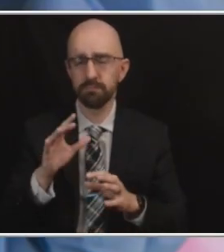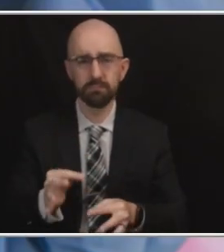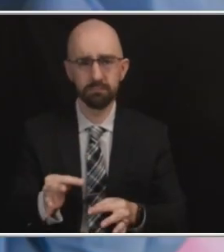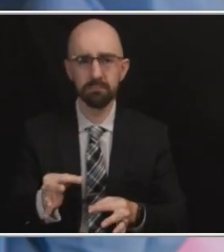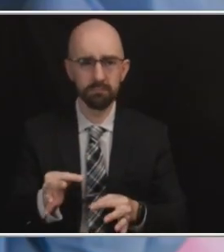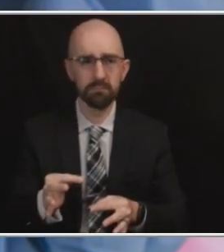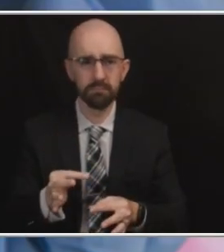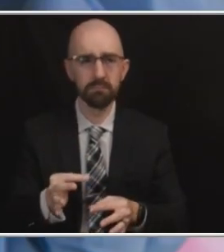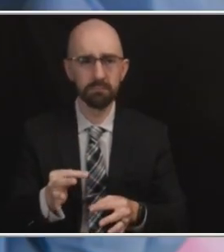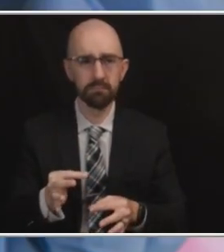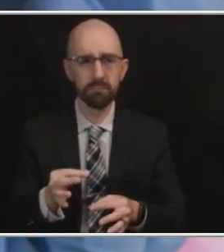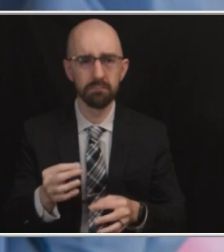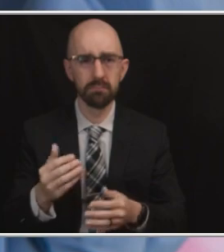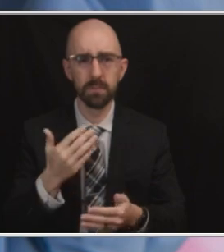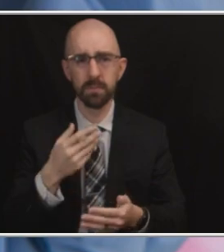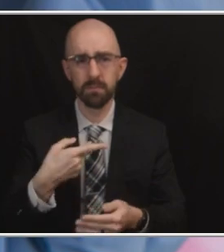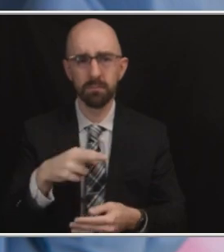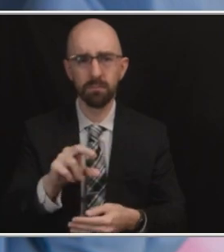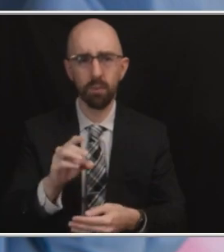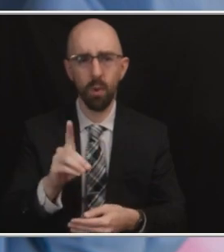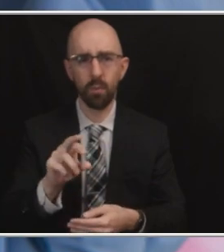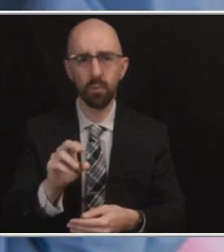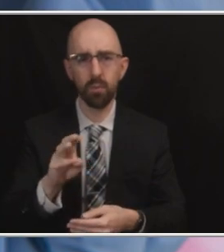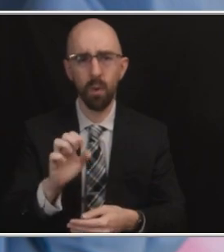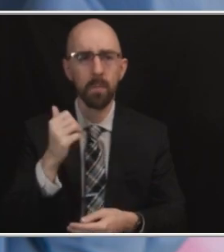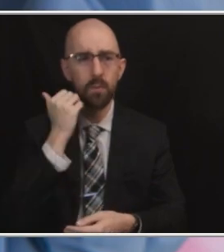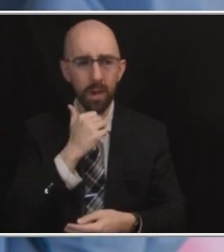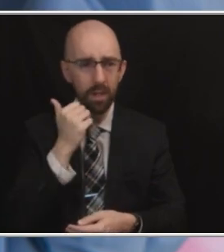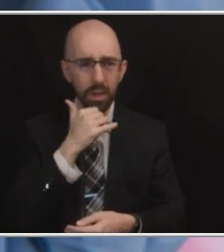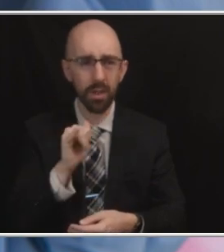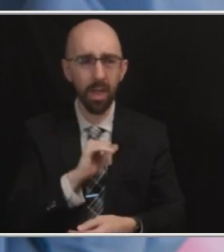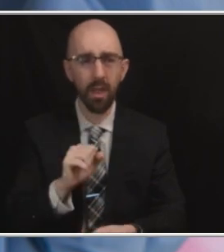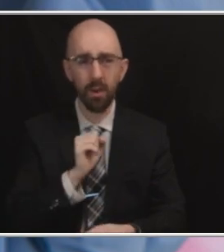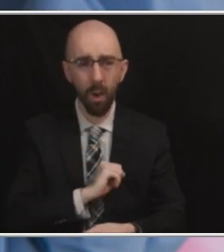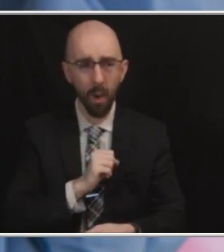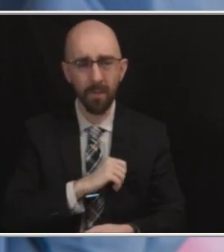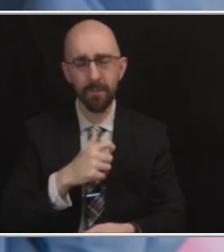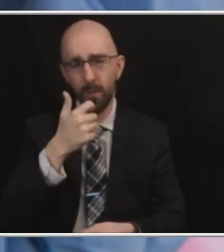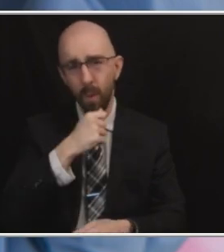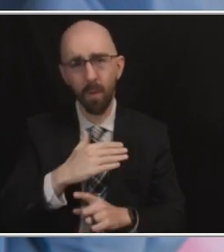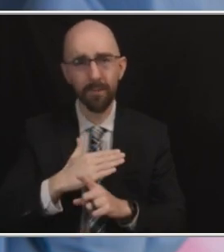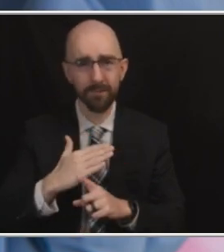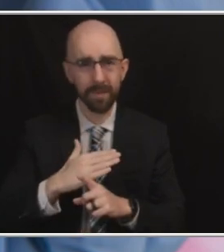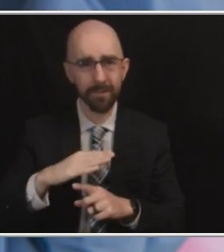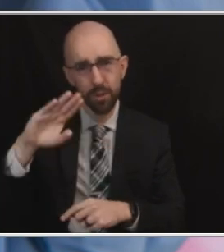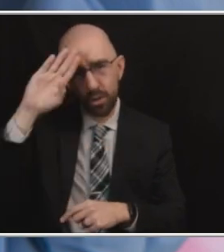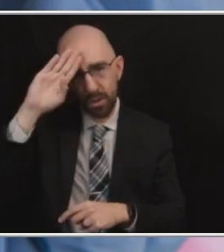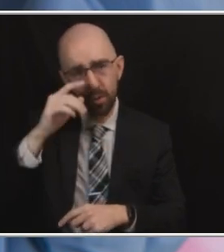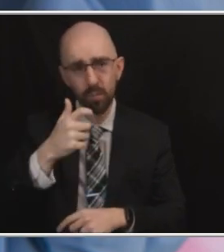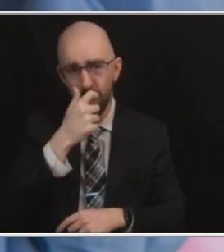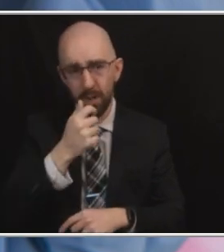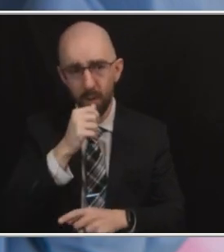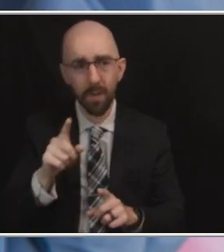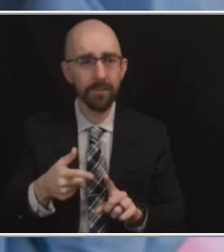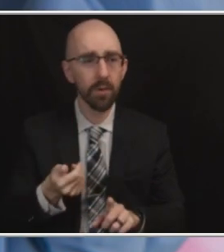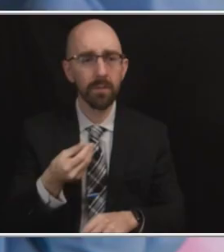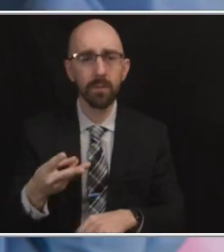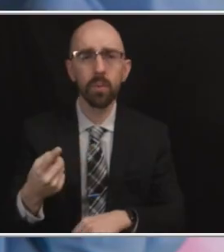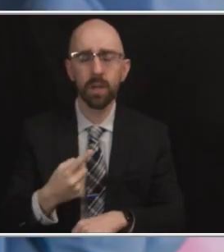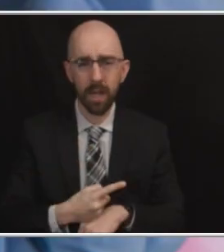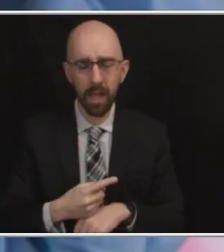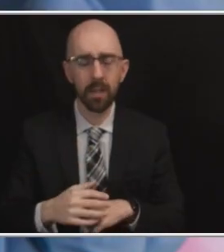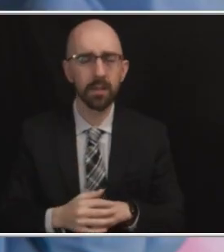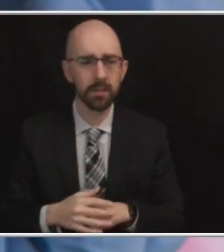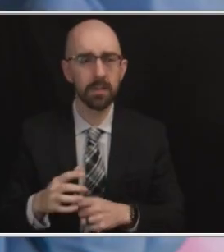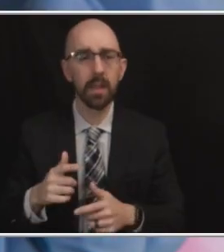prodrome, regular symptoms of maybe a cough or cold, such as high fever, cough, runny nose. That is in the first couple days. boys. And then it